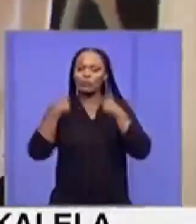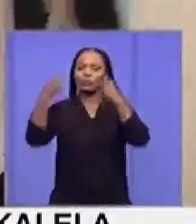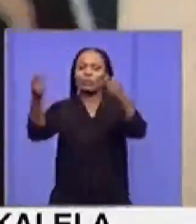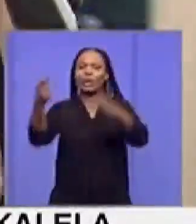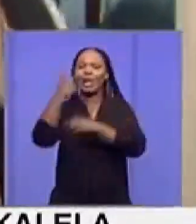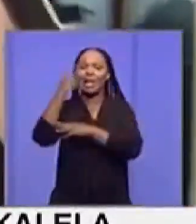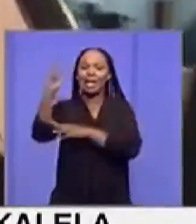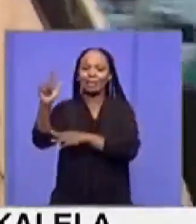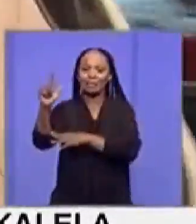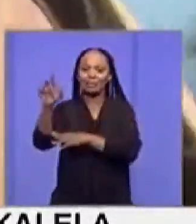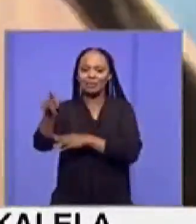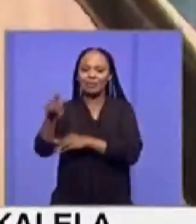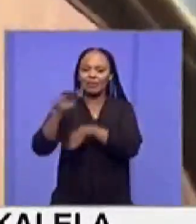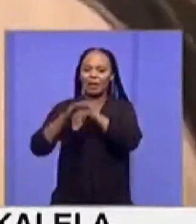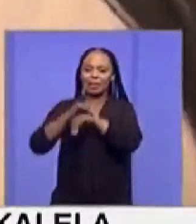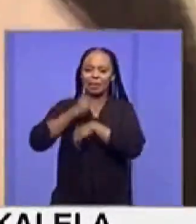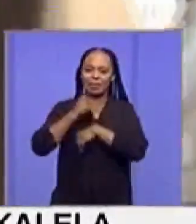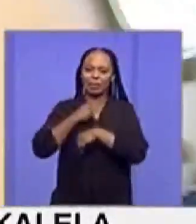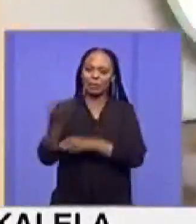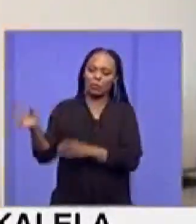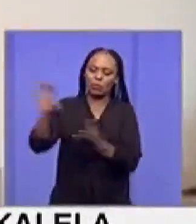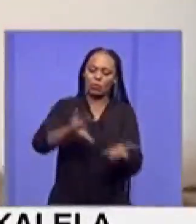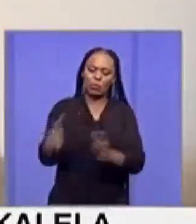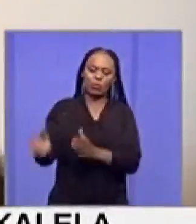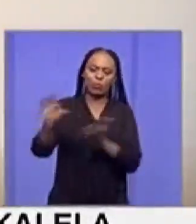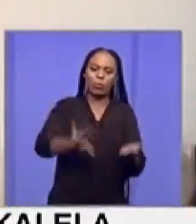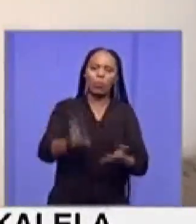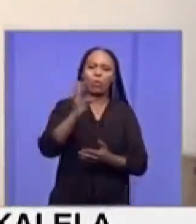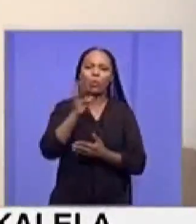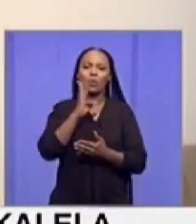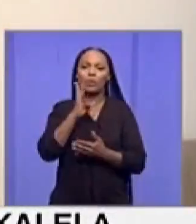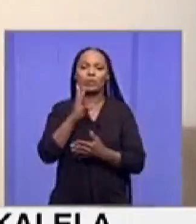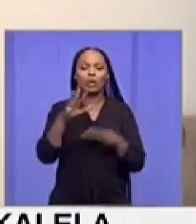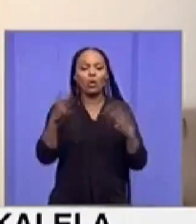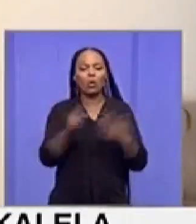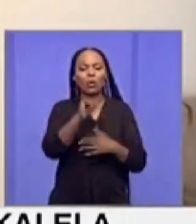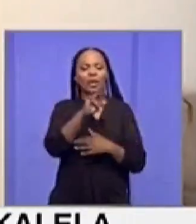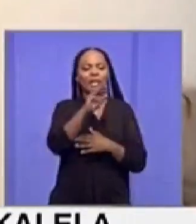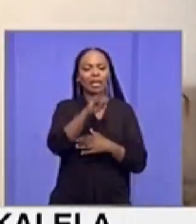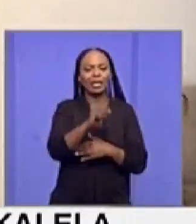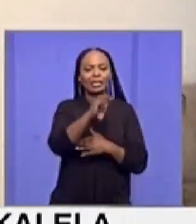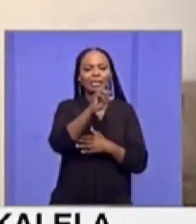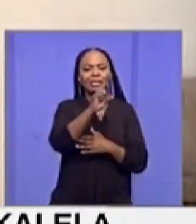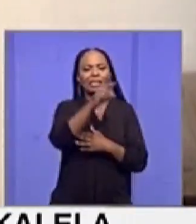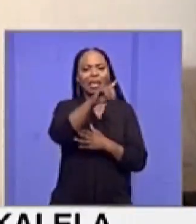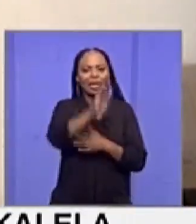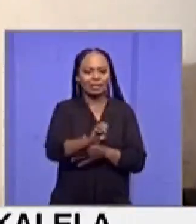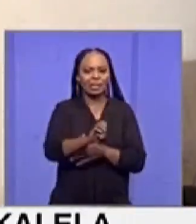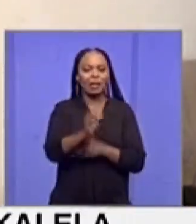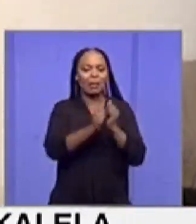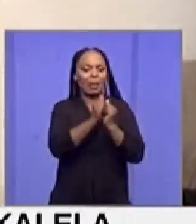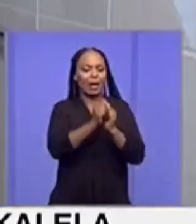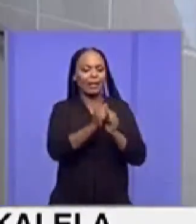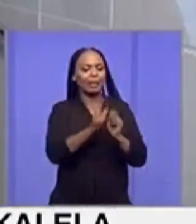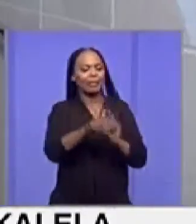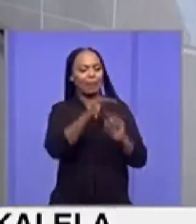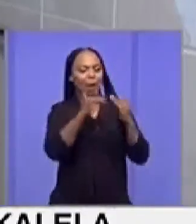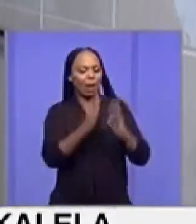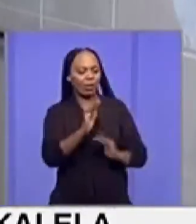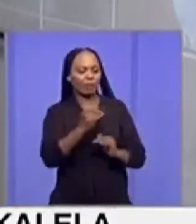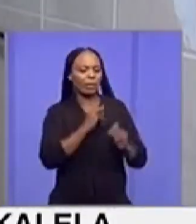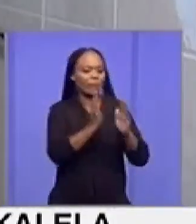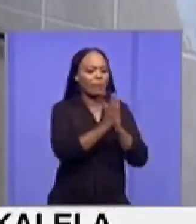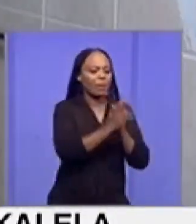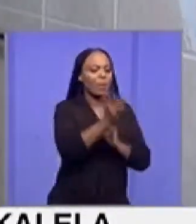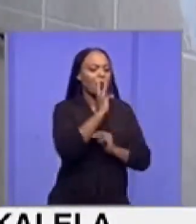Lenasia to a friend of mine to fill up water, or I've got to drive to Greenside to my brother's place to fill up water. It's the cost